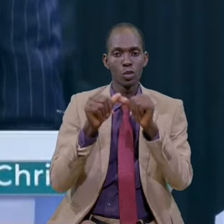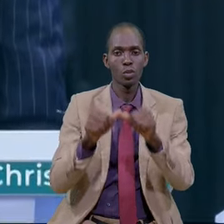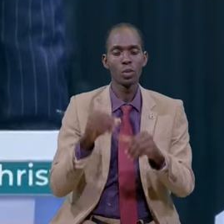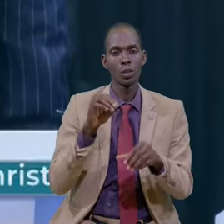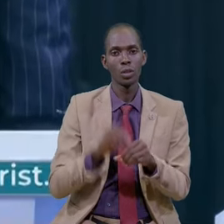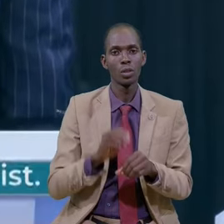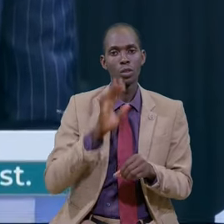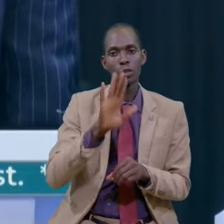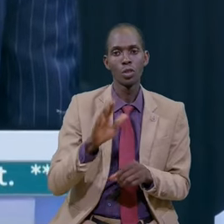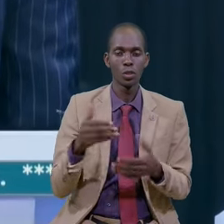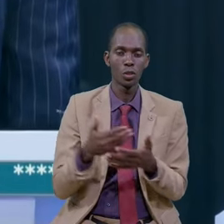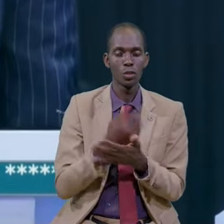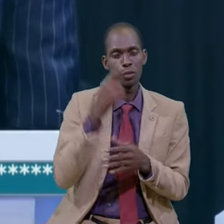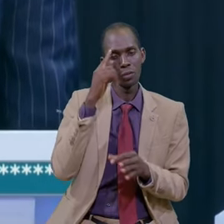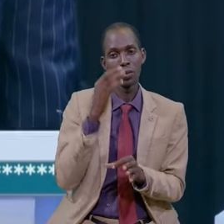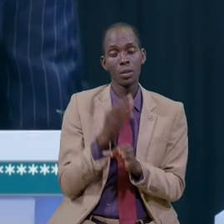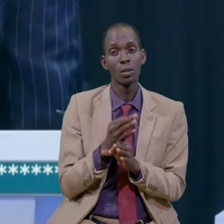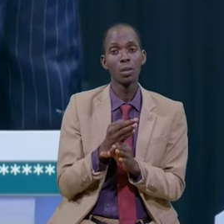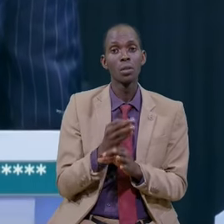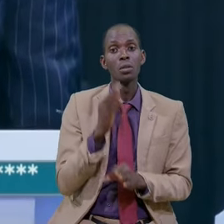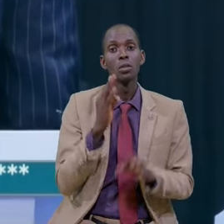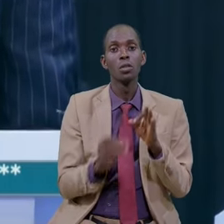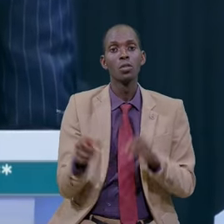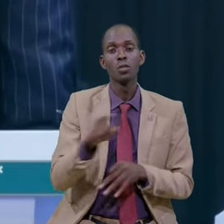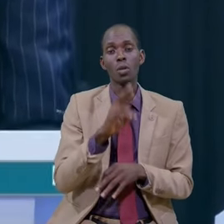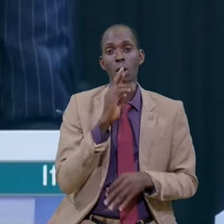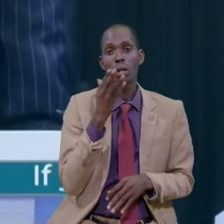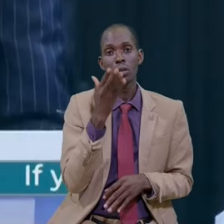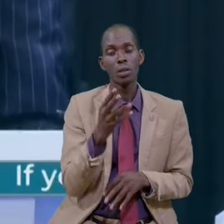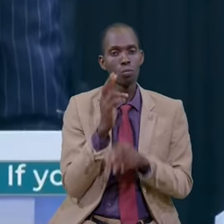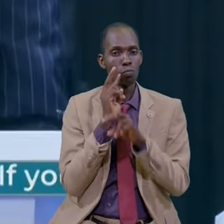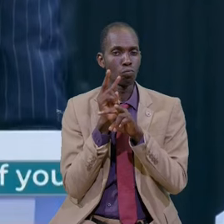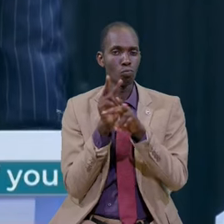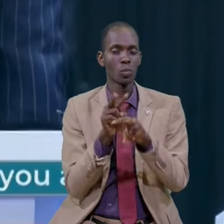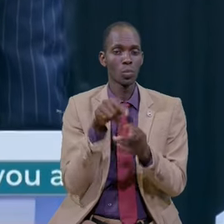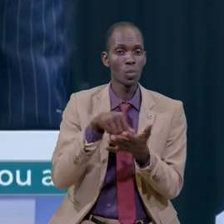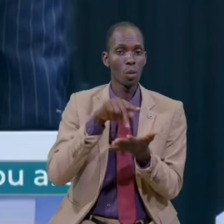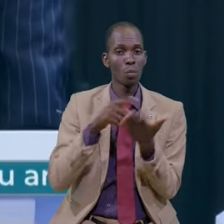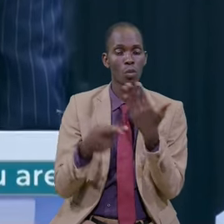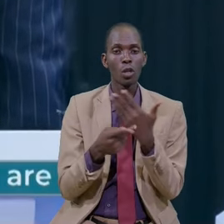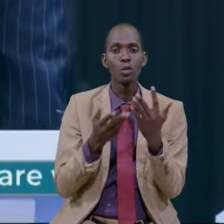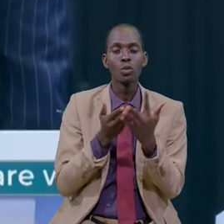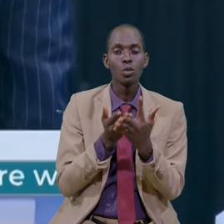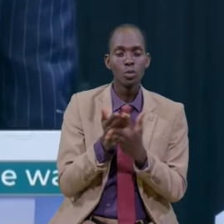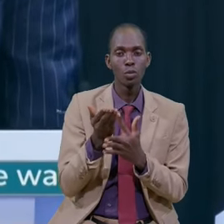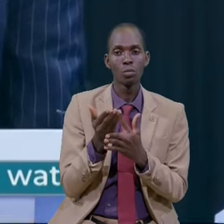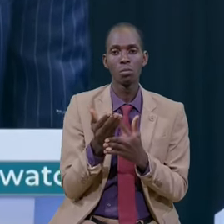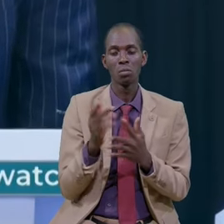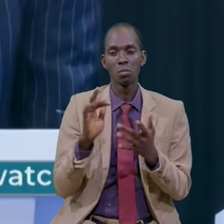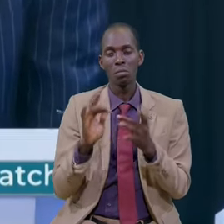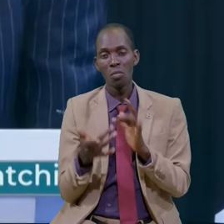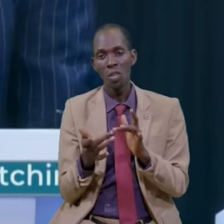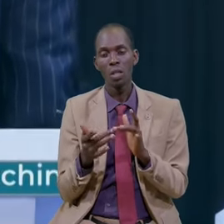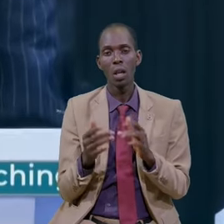fa if you are watching online gave your life to Christ after the pastor's message